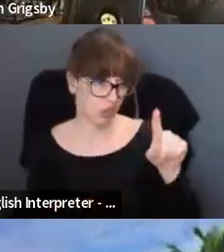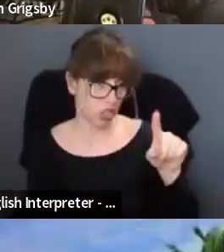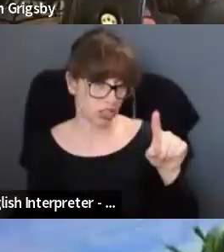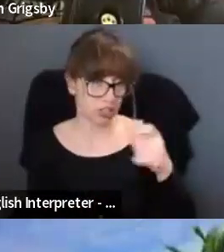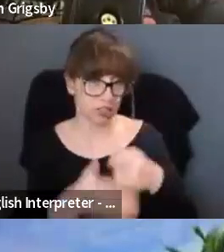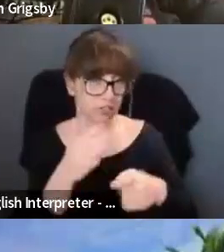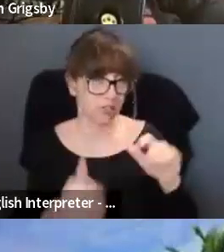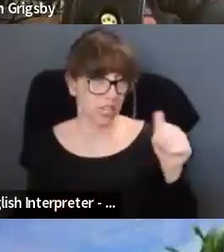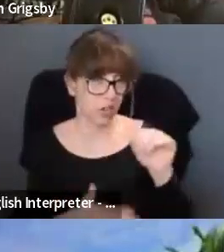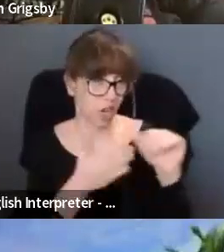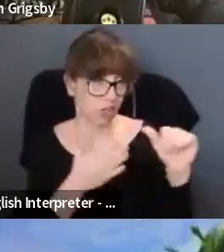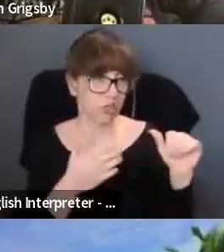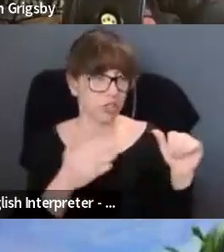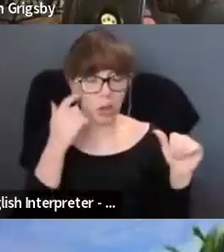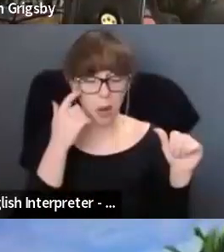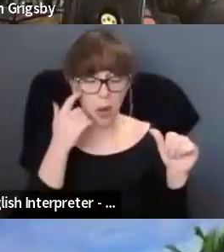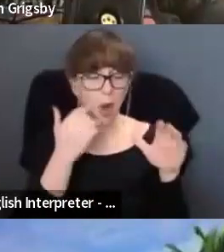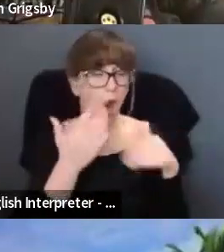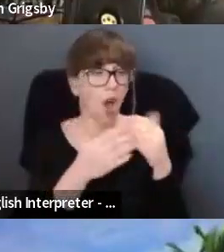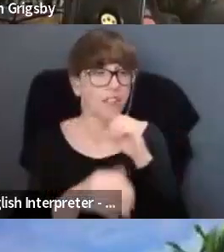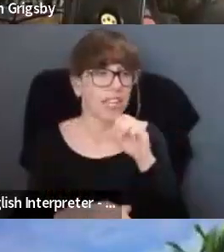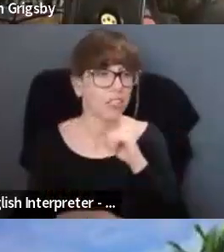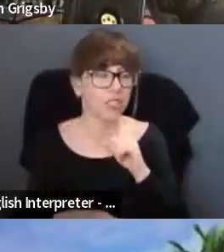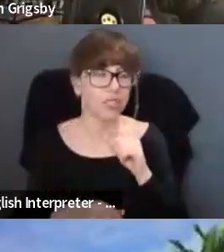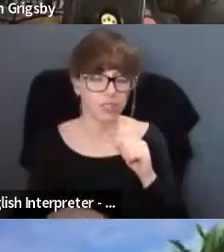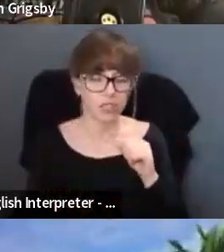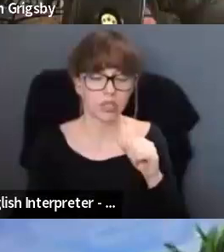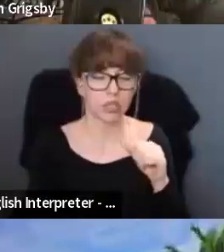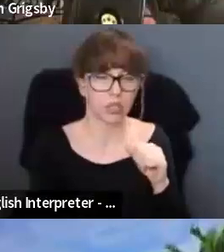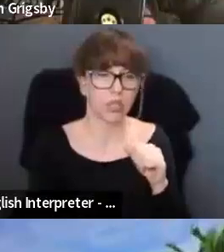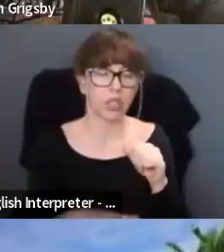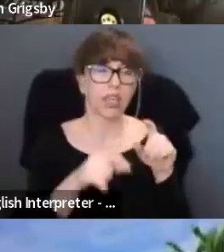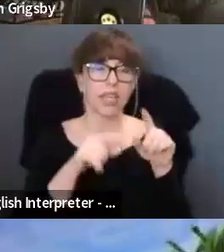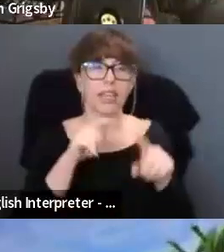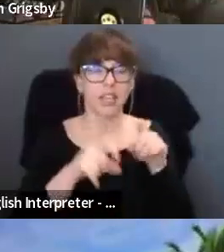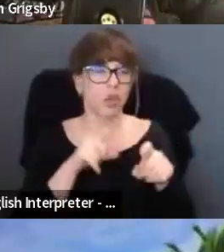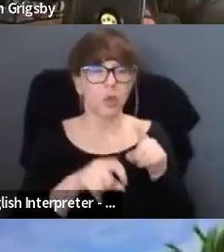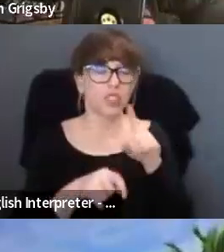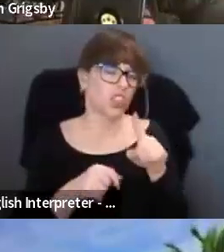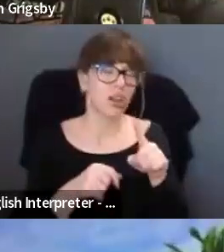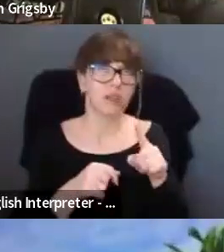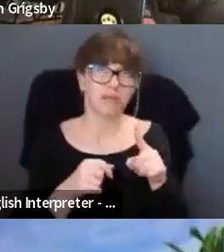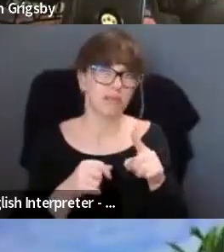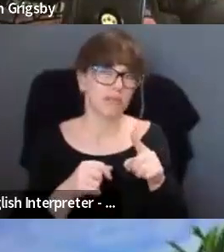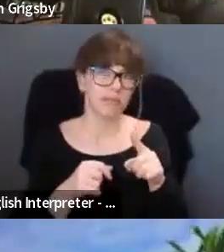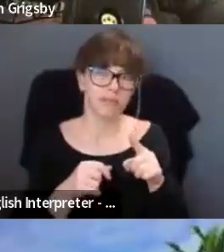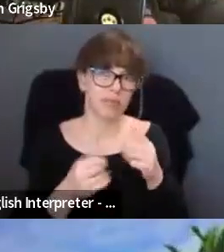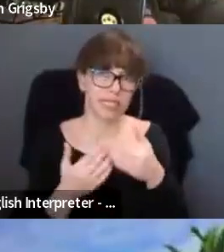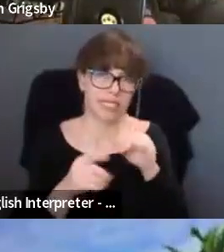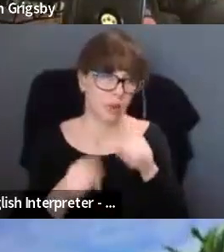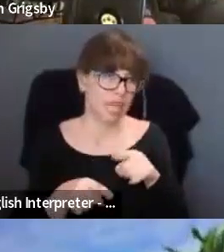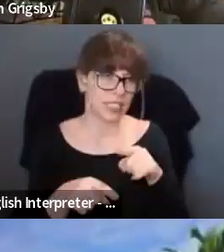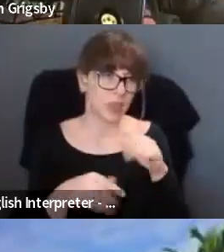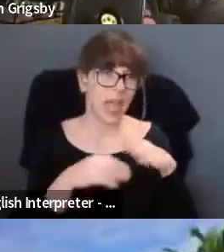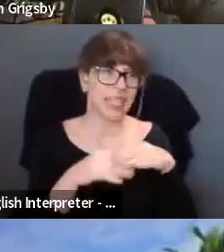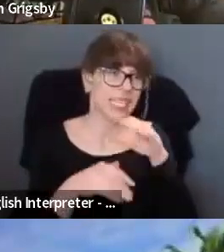attend. It's all ages. The questions will be like answerable by probably like ages 8 and up, but